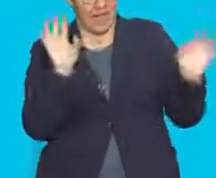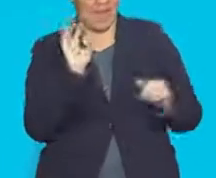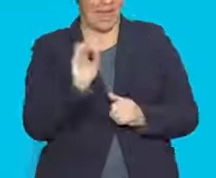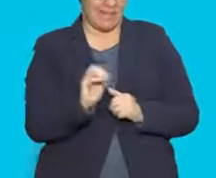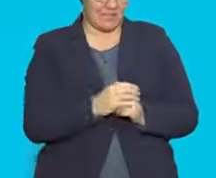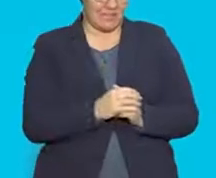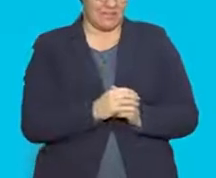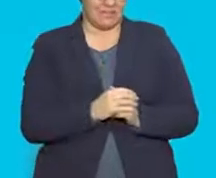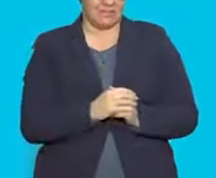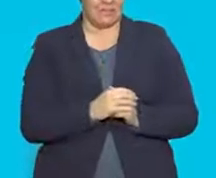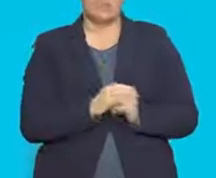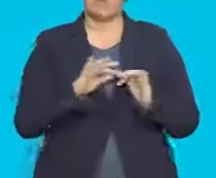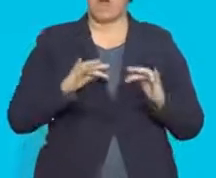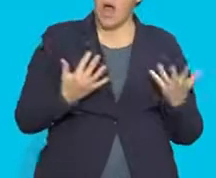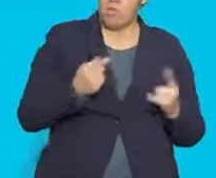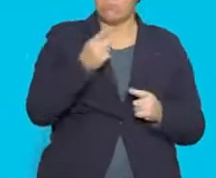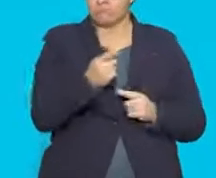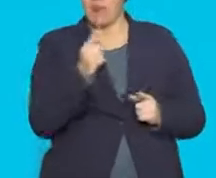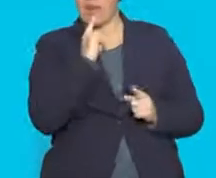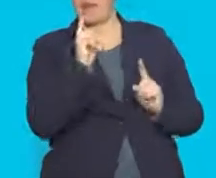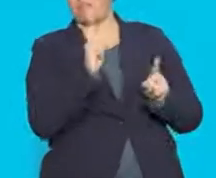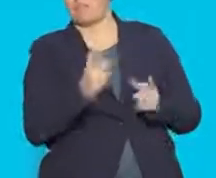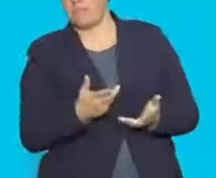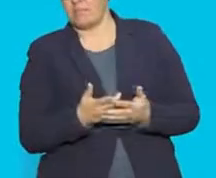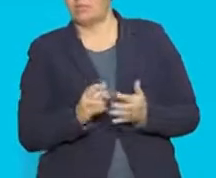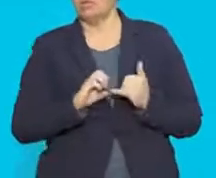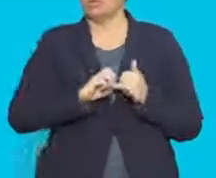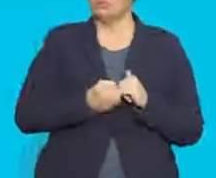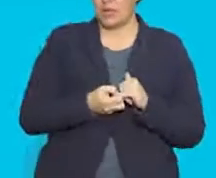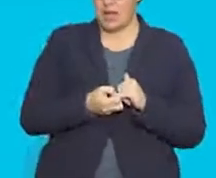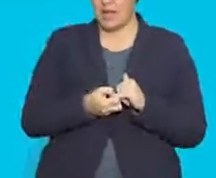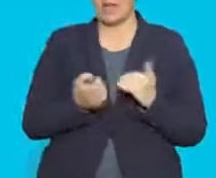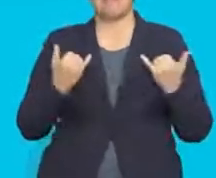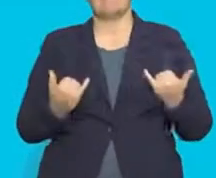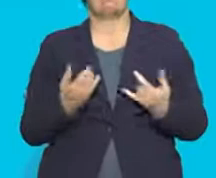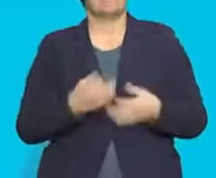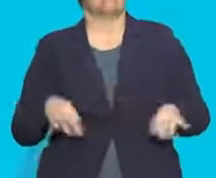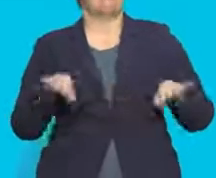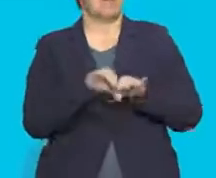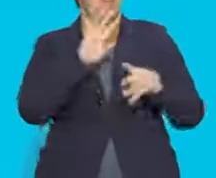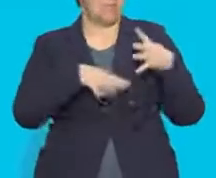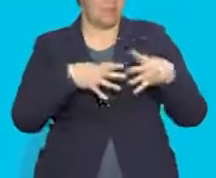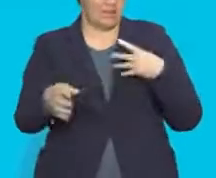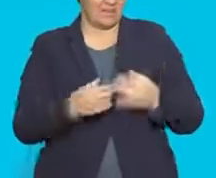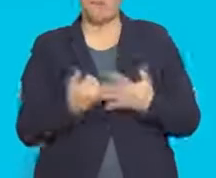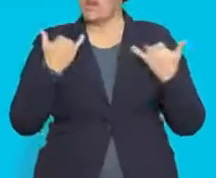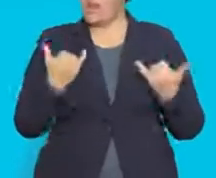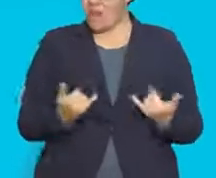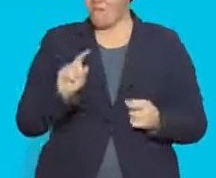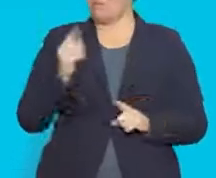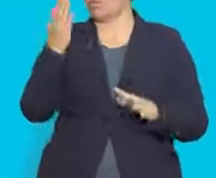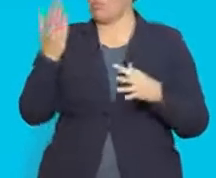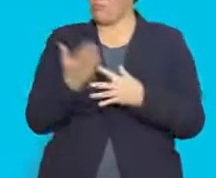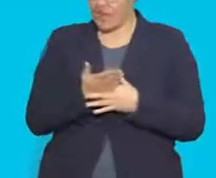you an idea of how else we can ask you to try and use the present value formula. But for now, I want us to take a quick